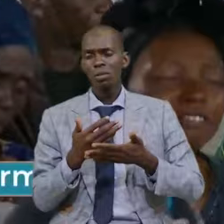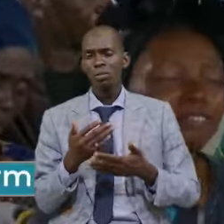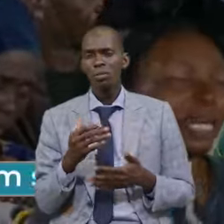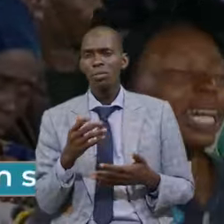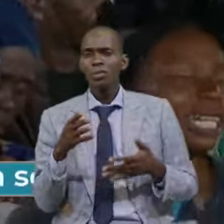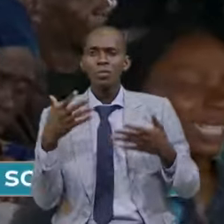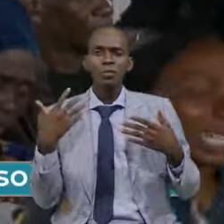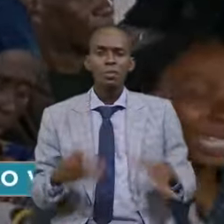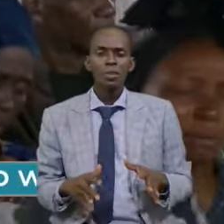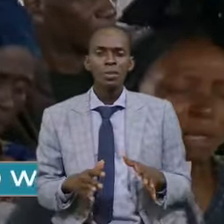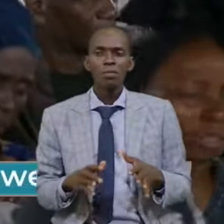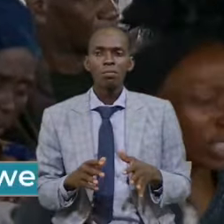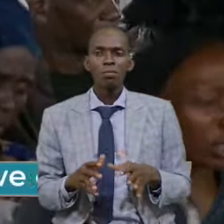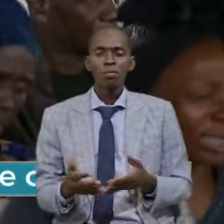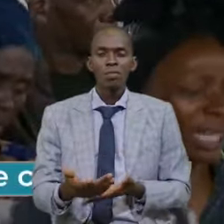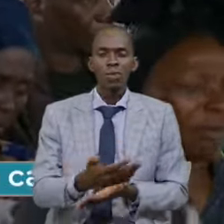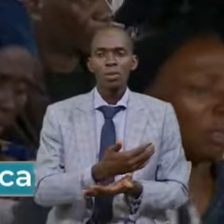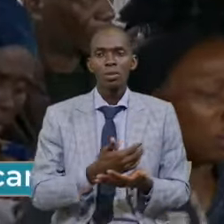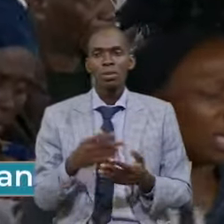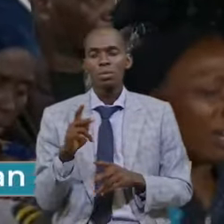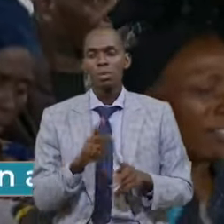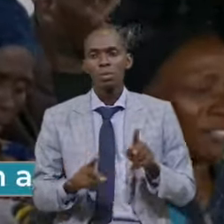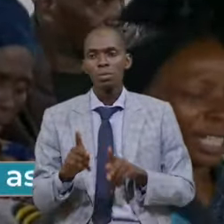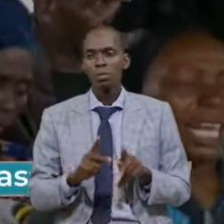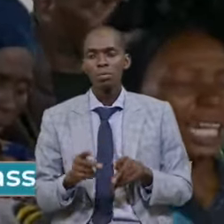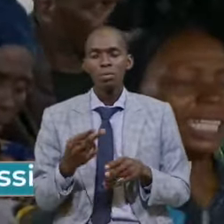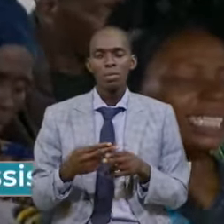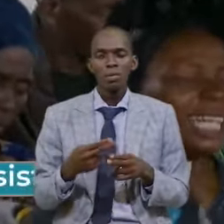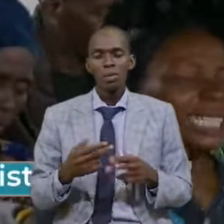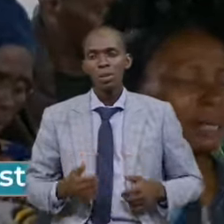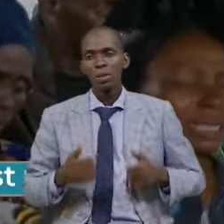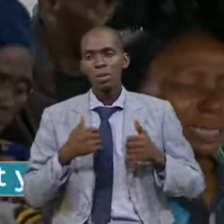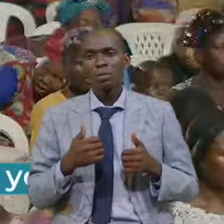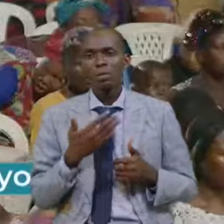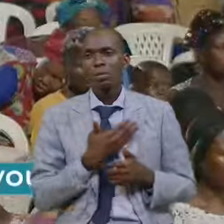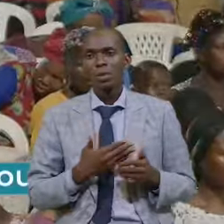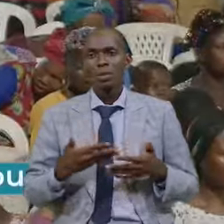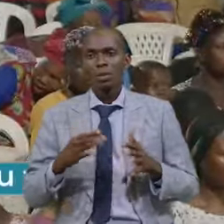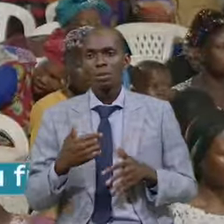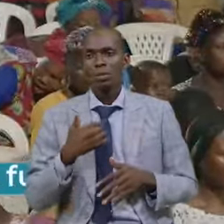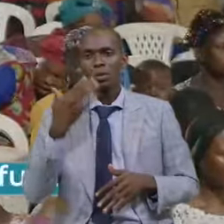finished, either near the front or the far back, can you signify?